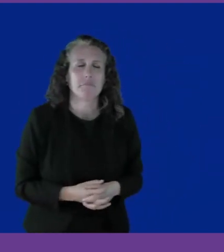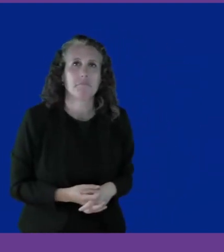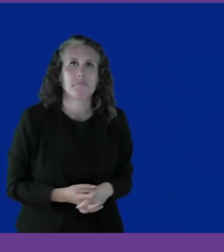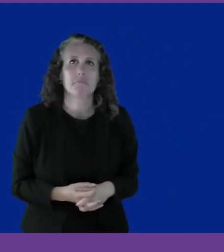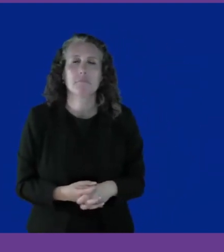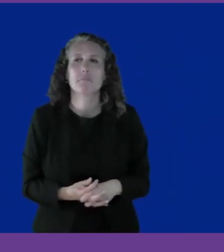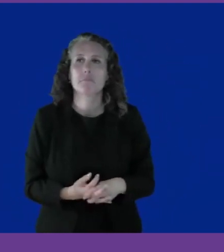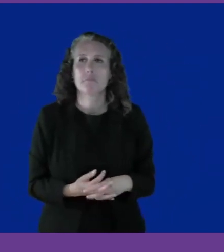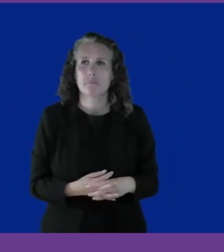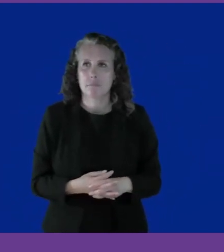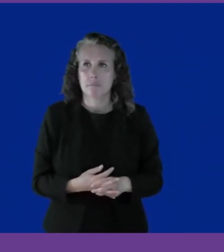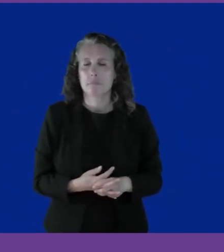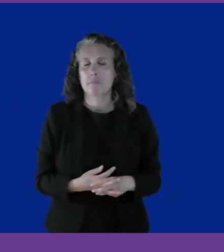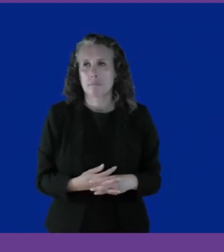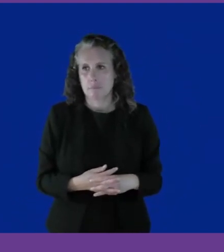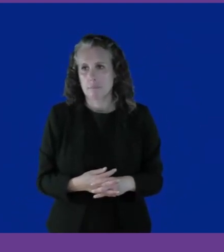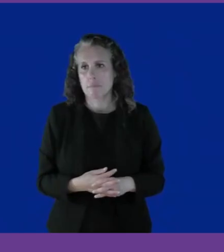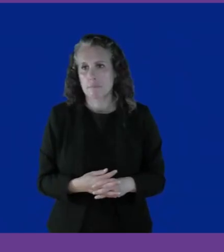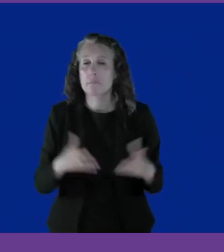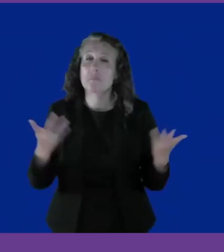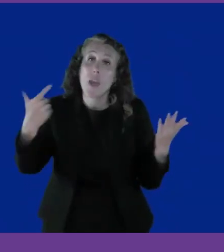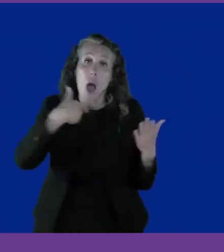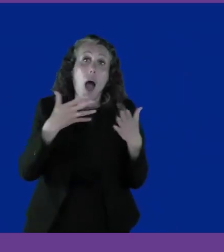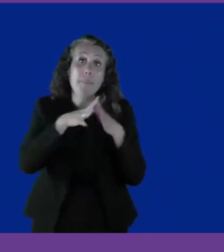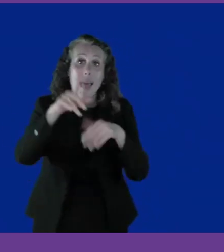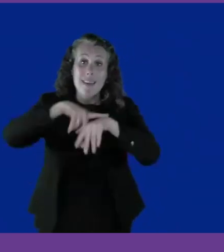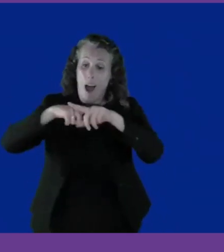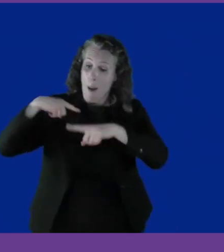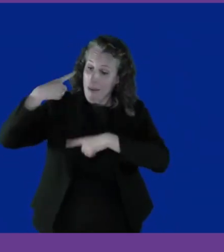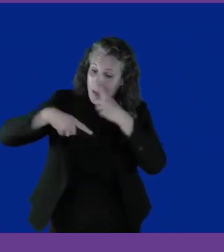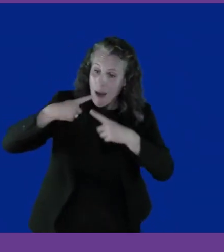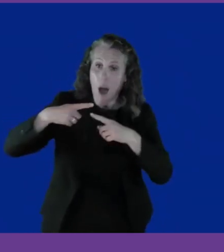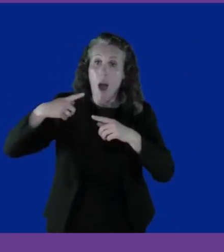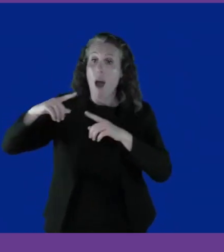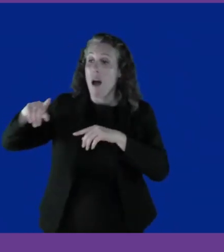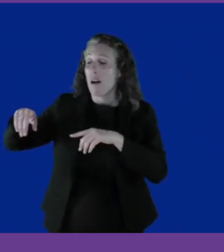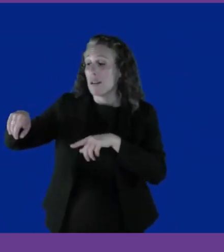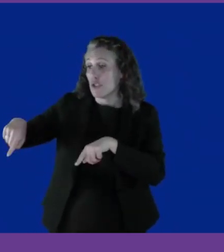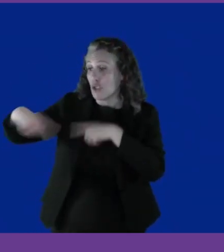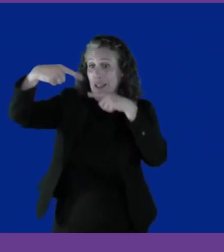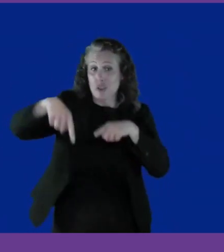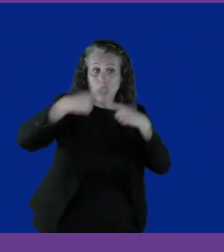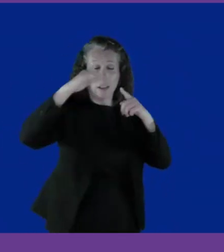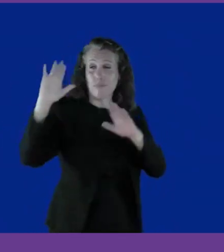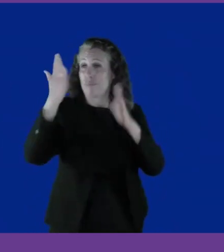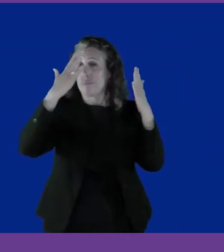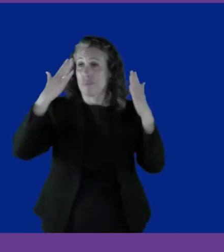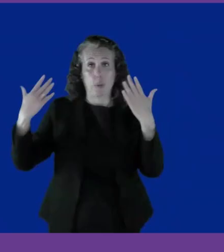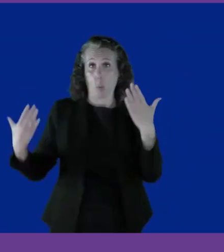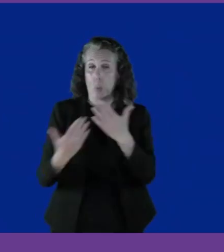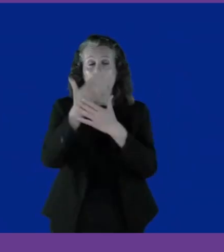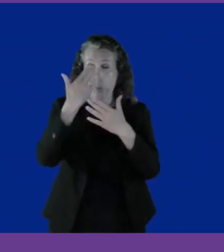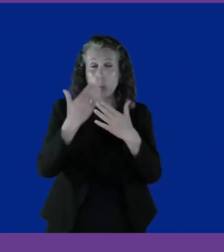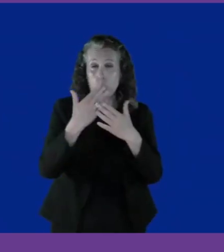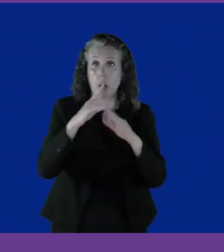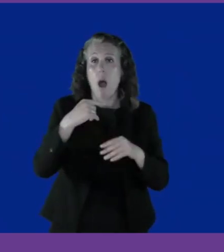I mentioned the changing nature of challenges. I'll just list 3 that I still see in the sort of modern world now, being